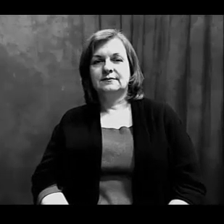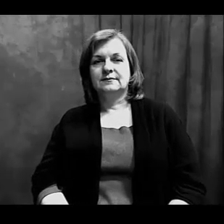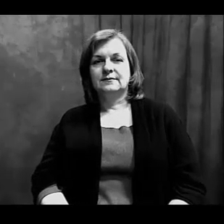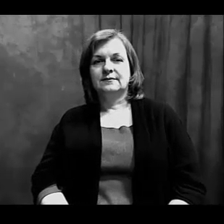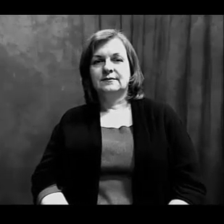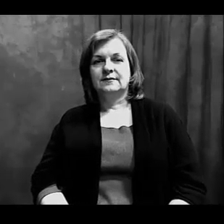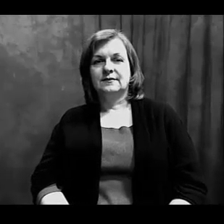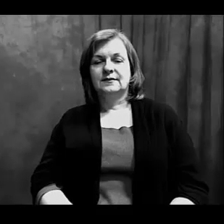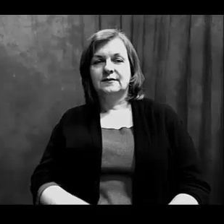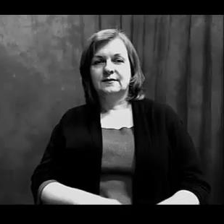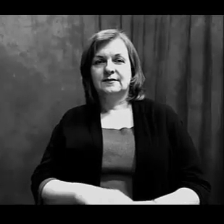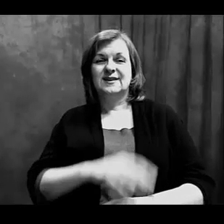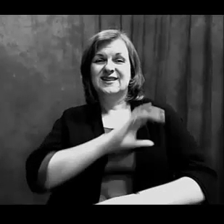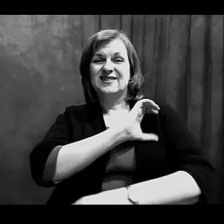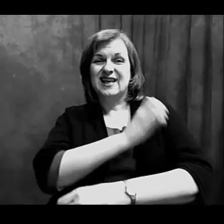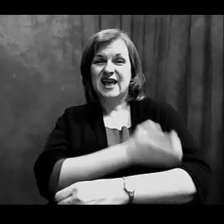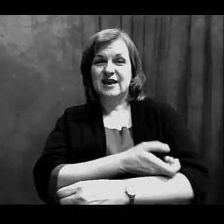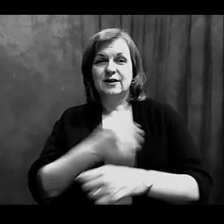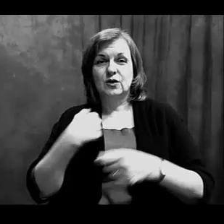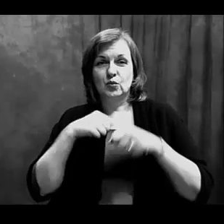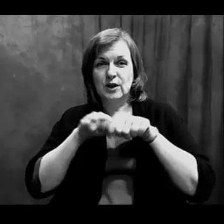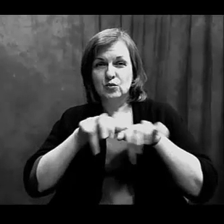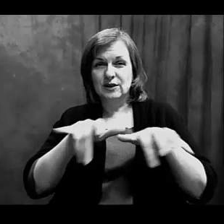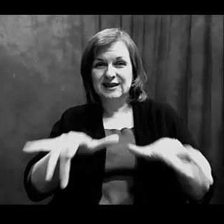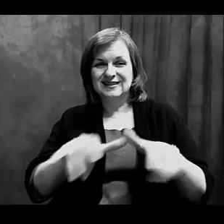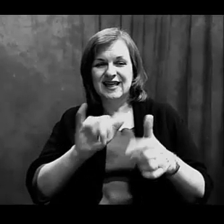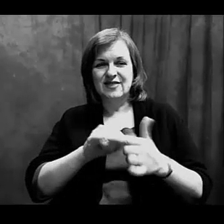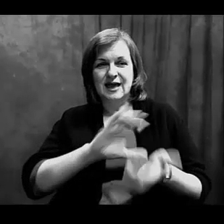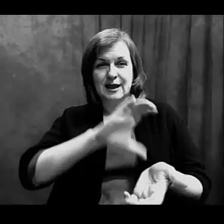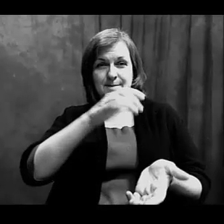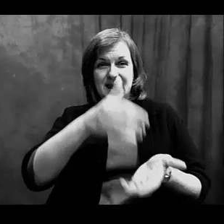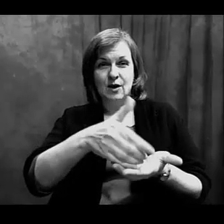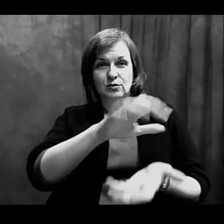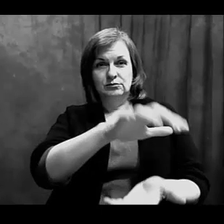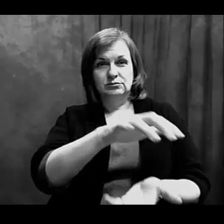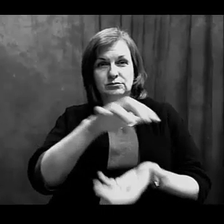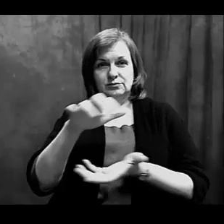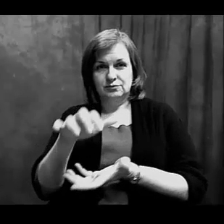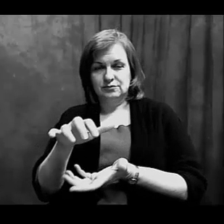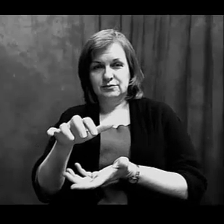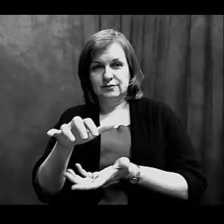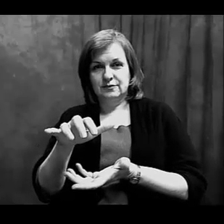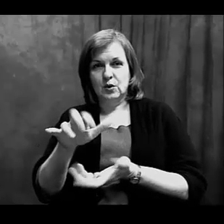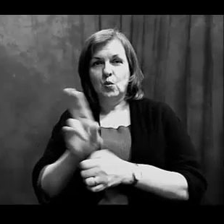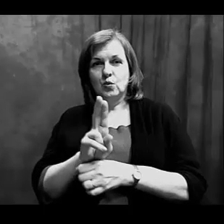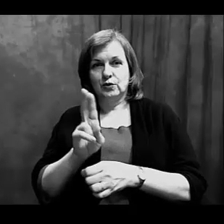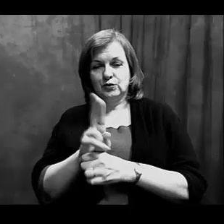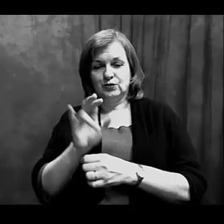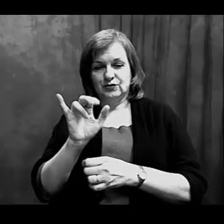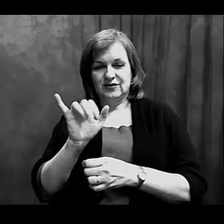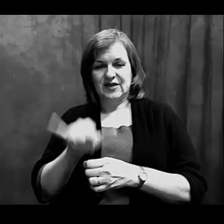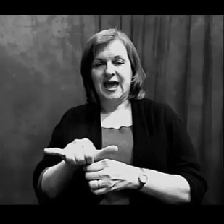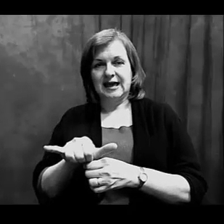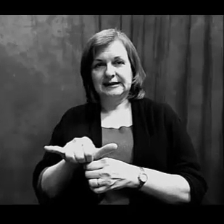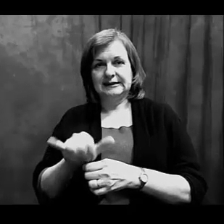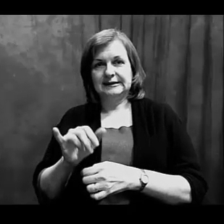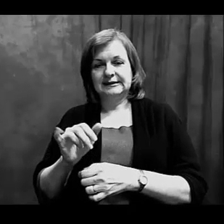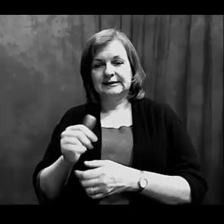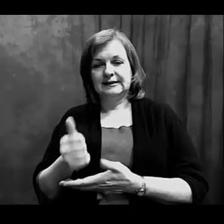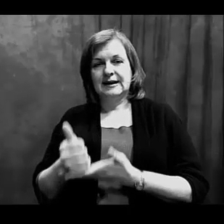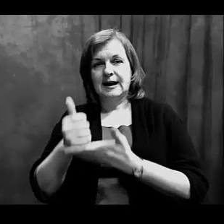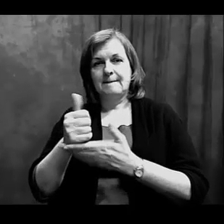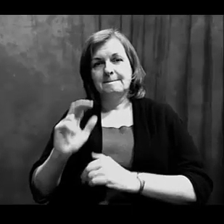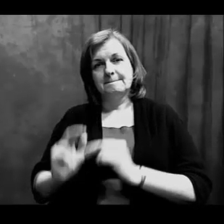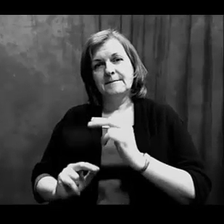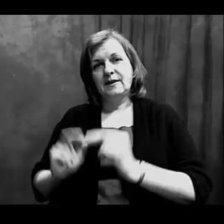So the amount of energy that is released, we're actually going to take this and help